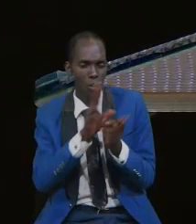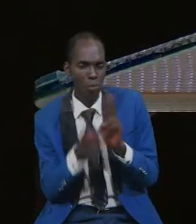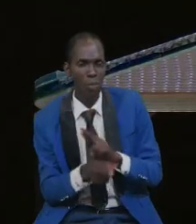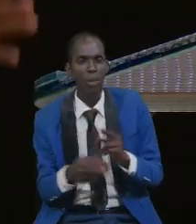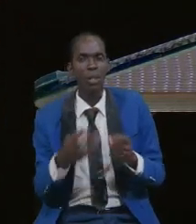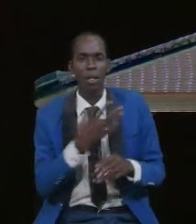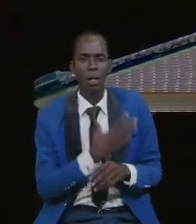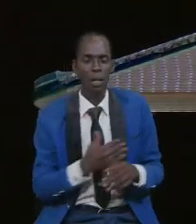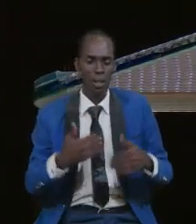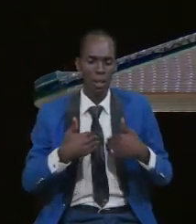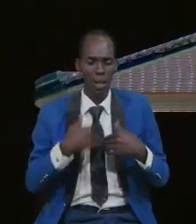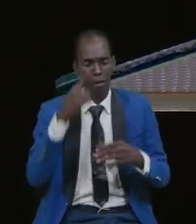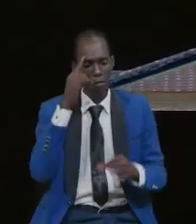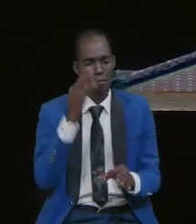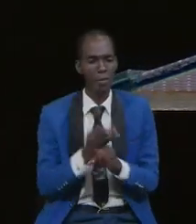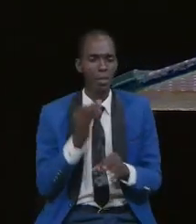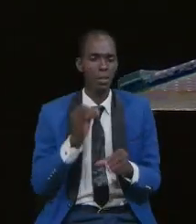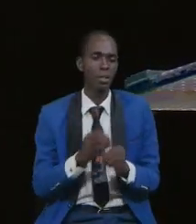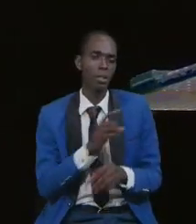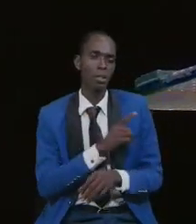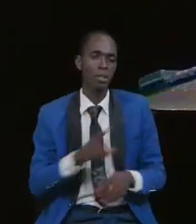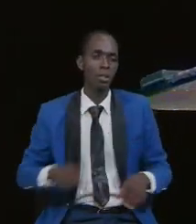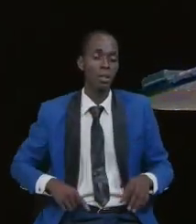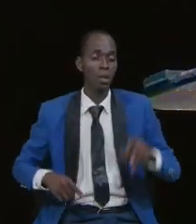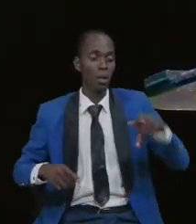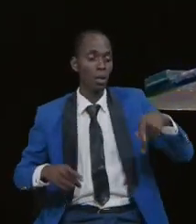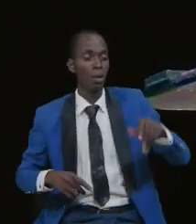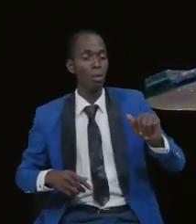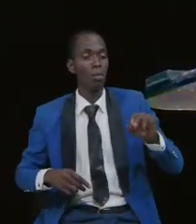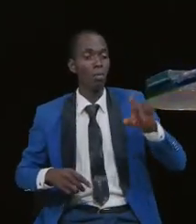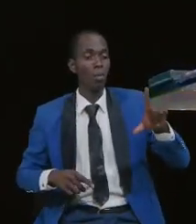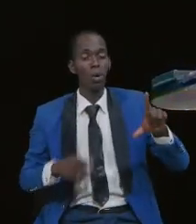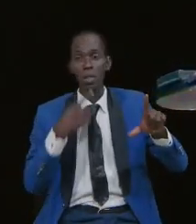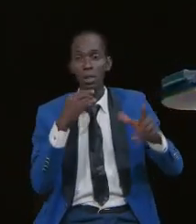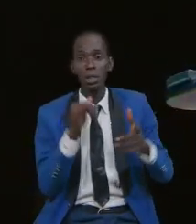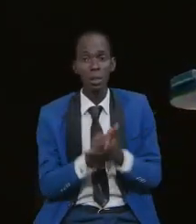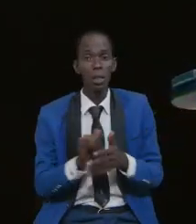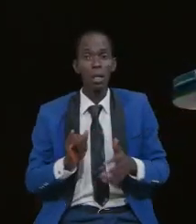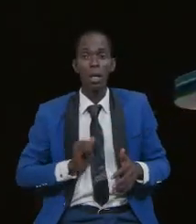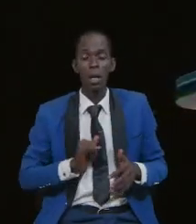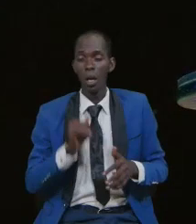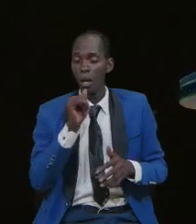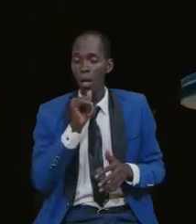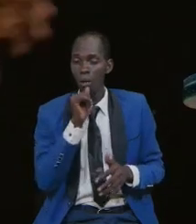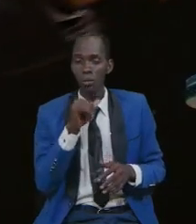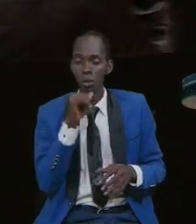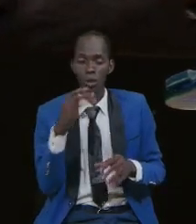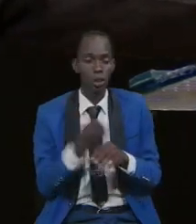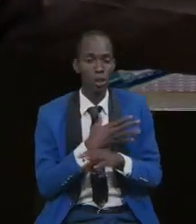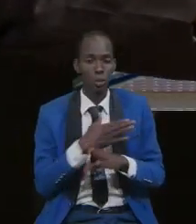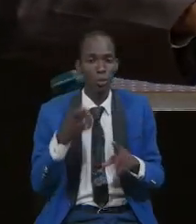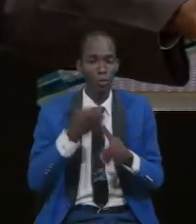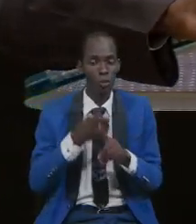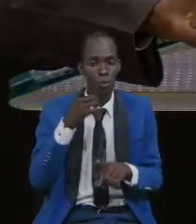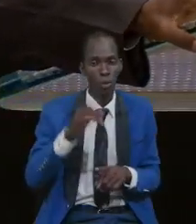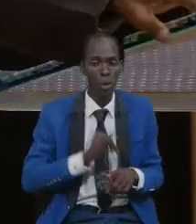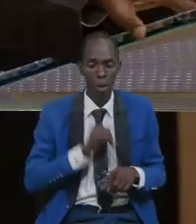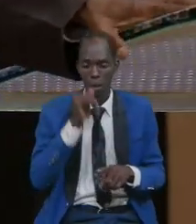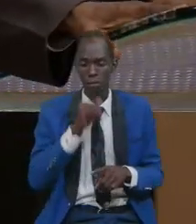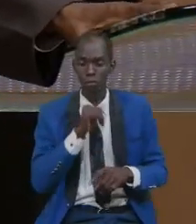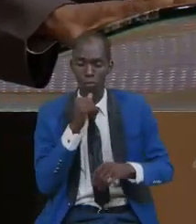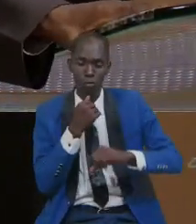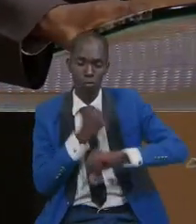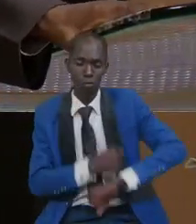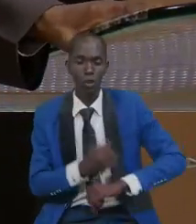the Lord. Paul the Apostle said, I've not taken away from you, I've not shielded away from you, I've not deprived